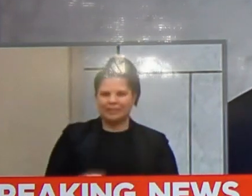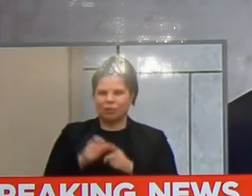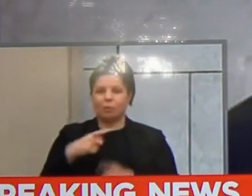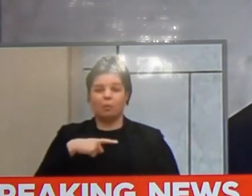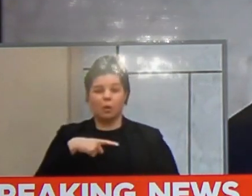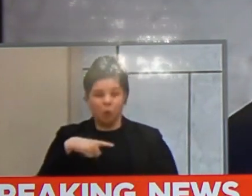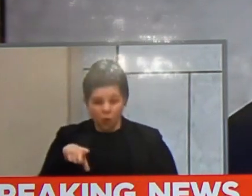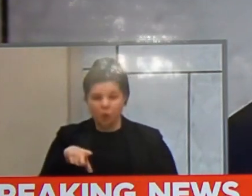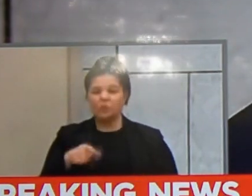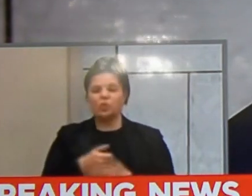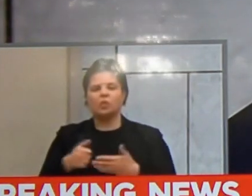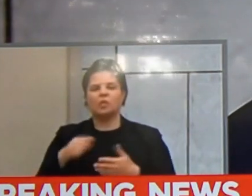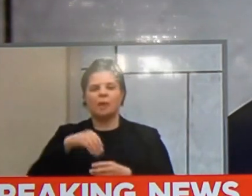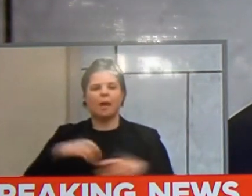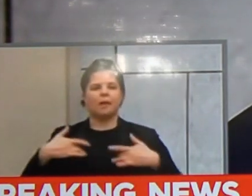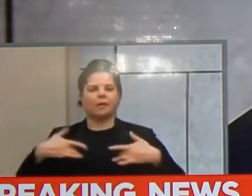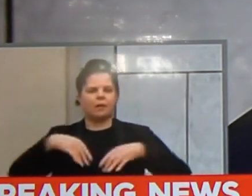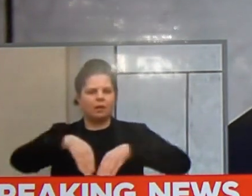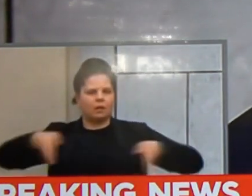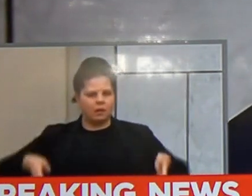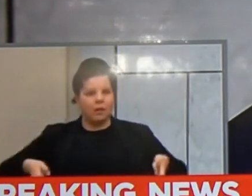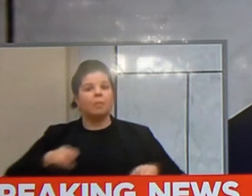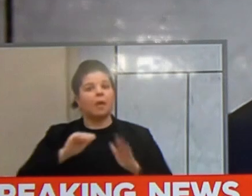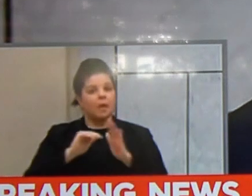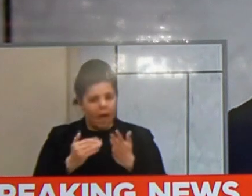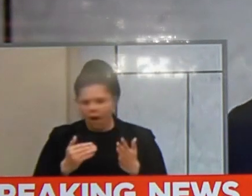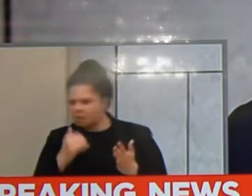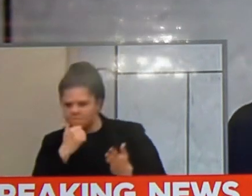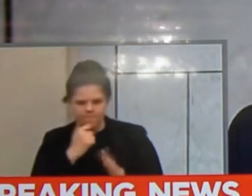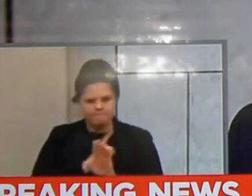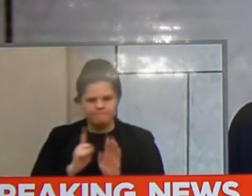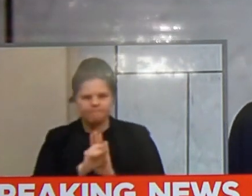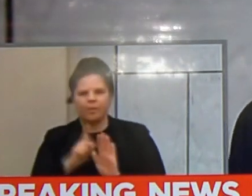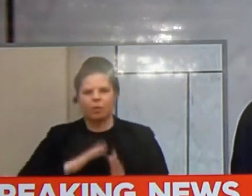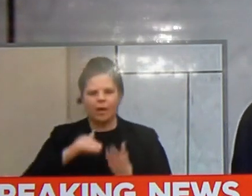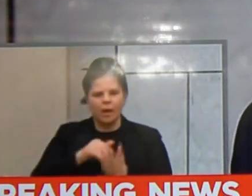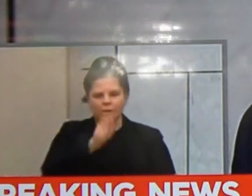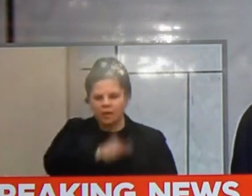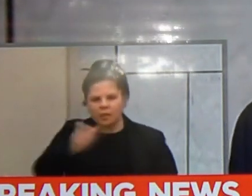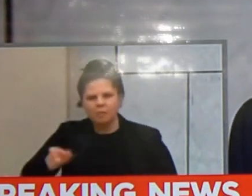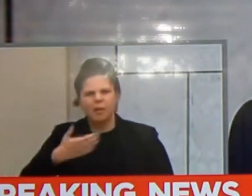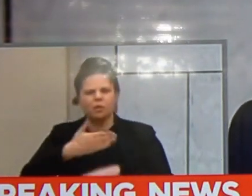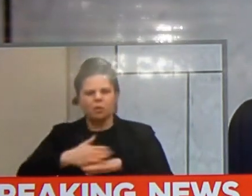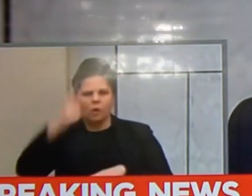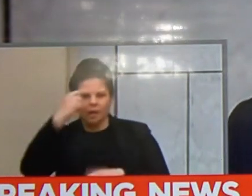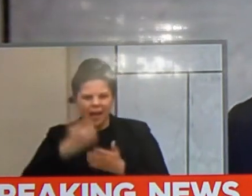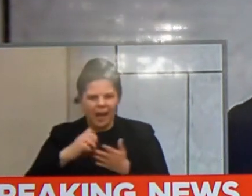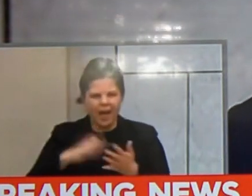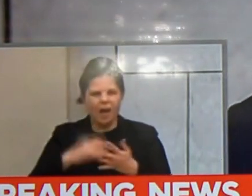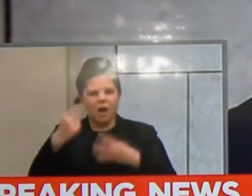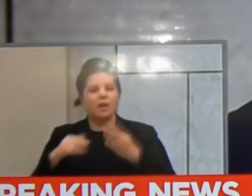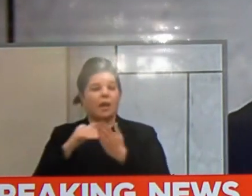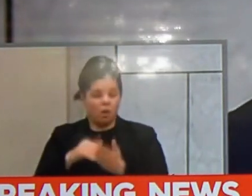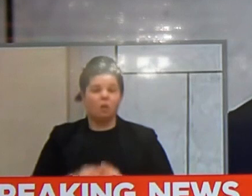are already moving to providing all sorts of new facilities and arrangements to their customers, and we would expect banks to be very